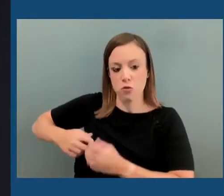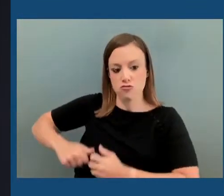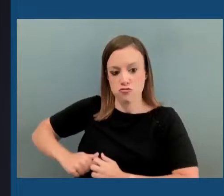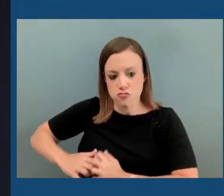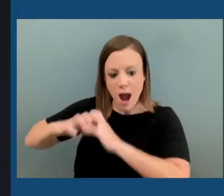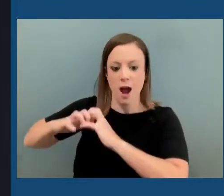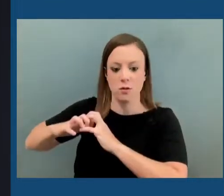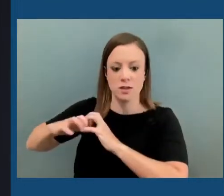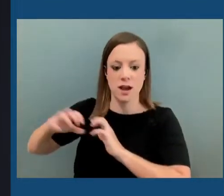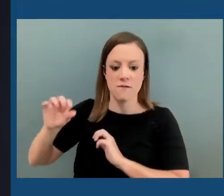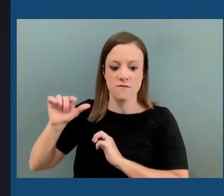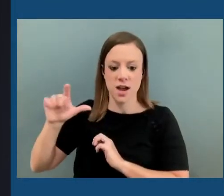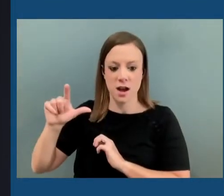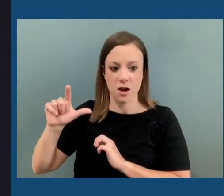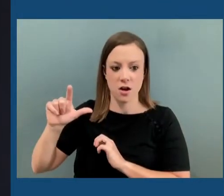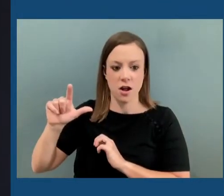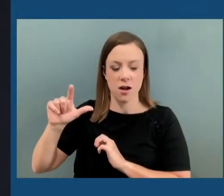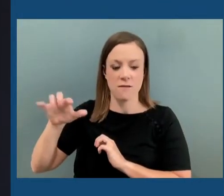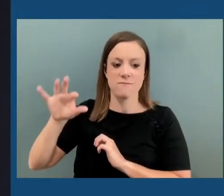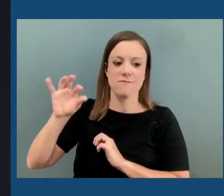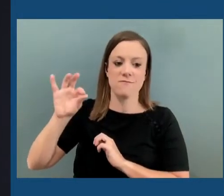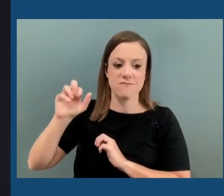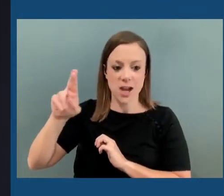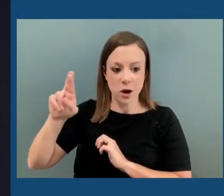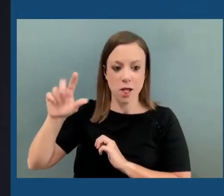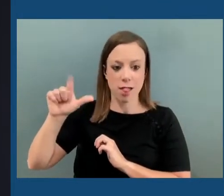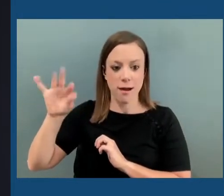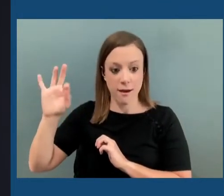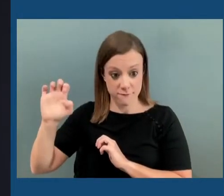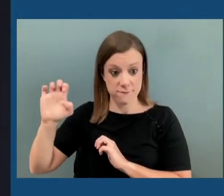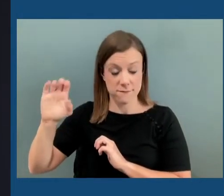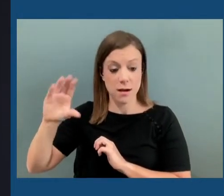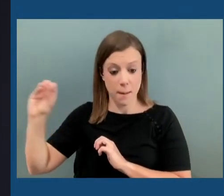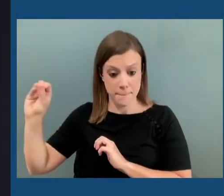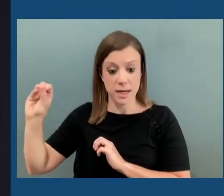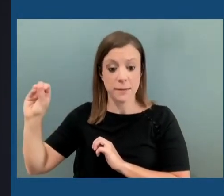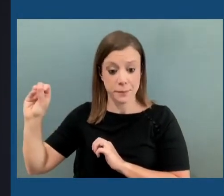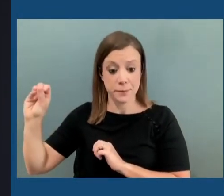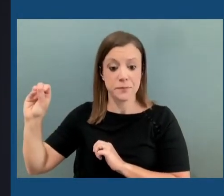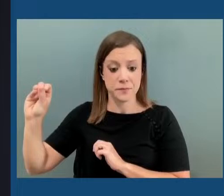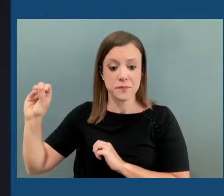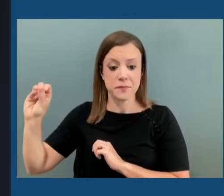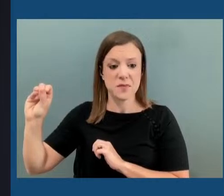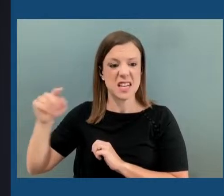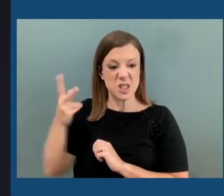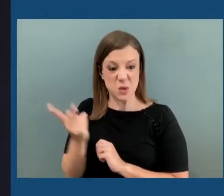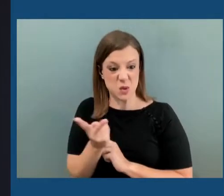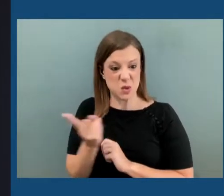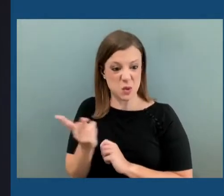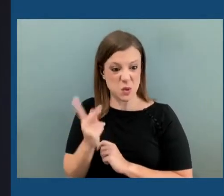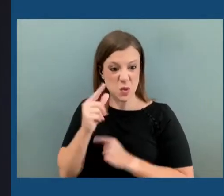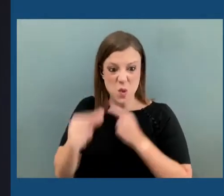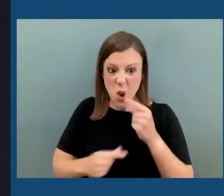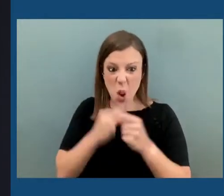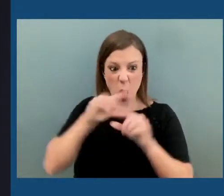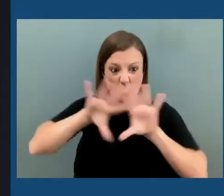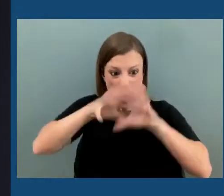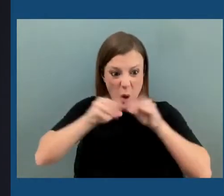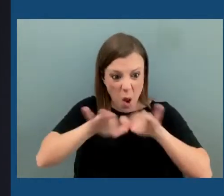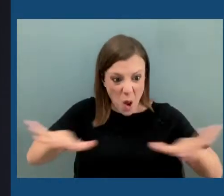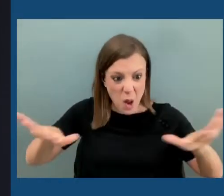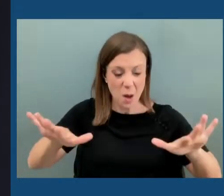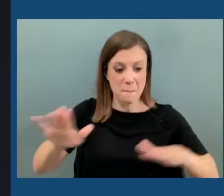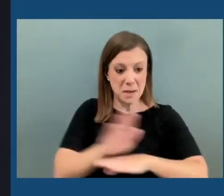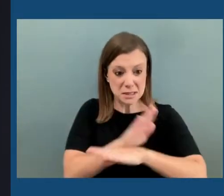global companies that are recognizing the benefit of doing business here in Monroe County, being recognized